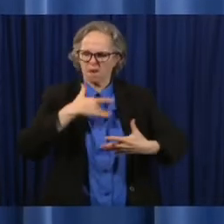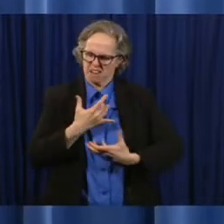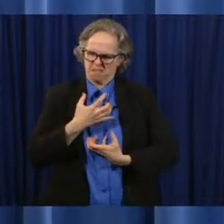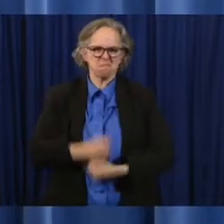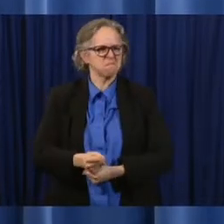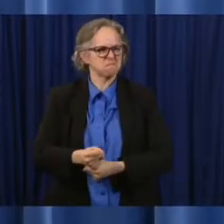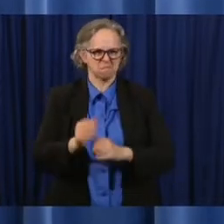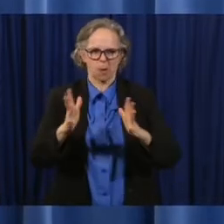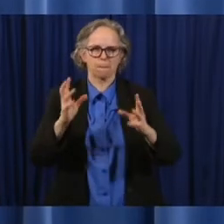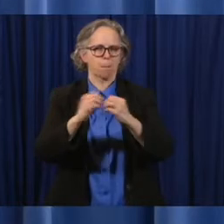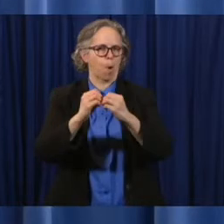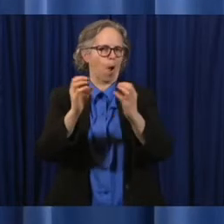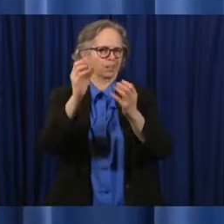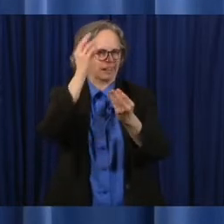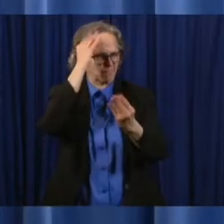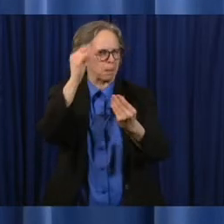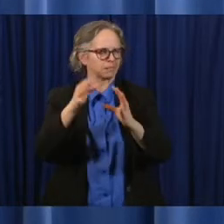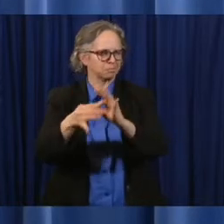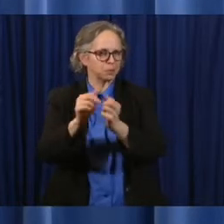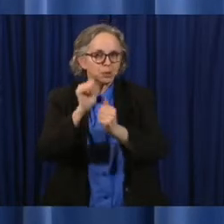tomorrow.